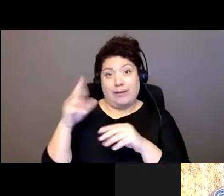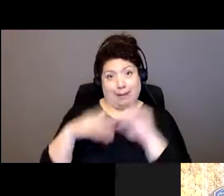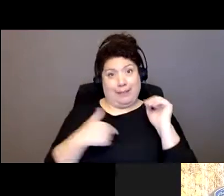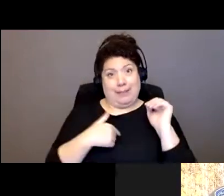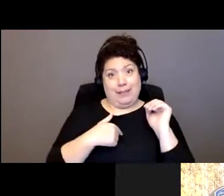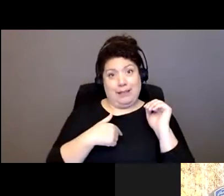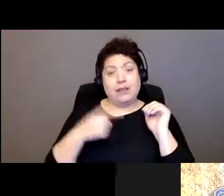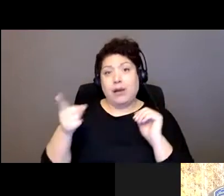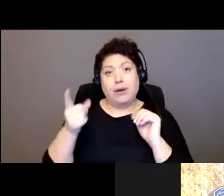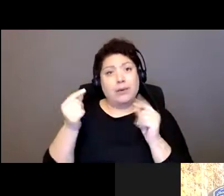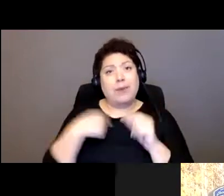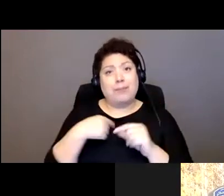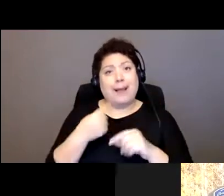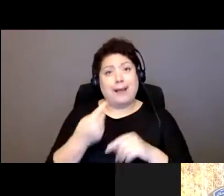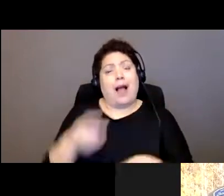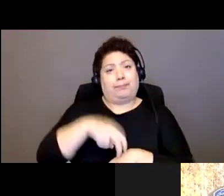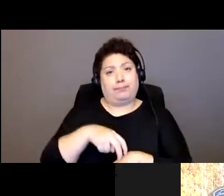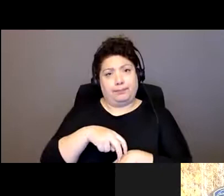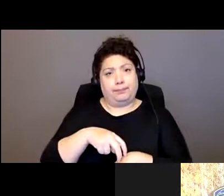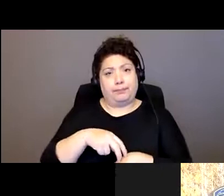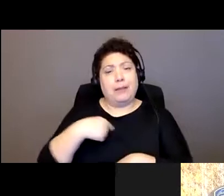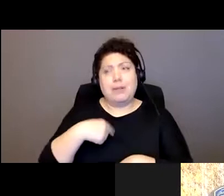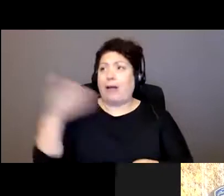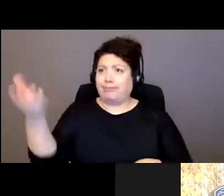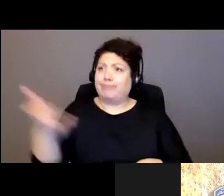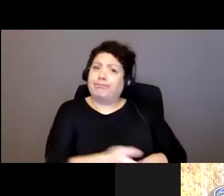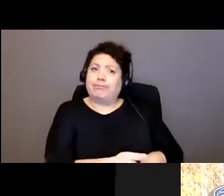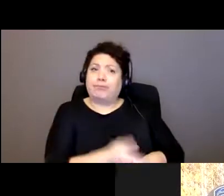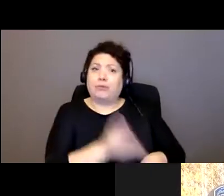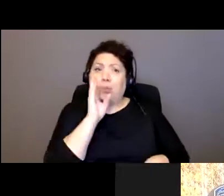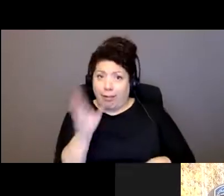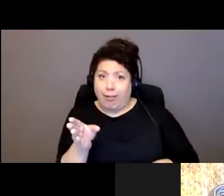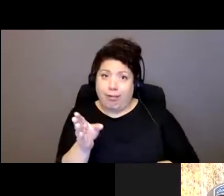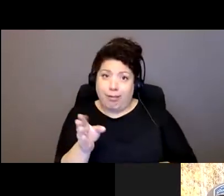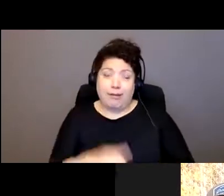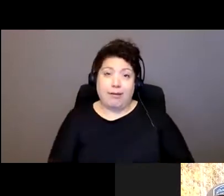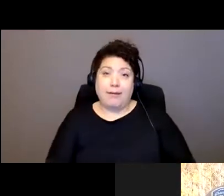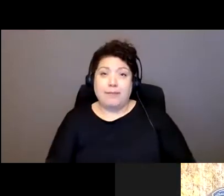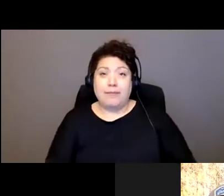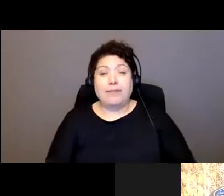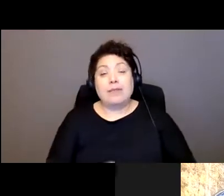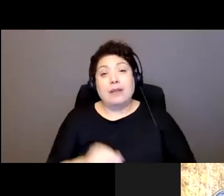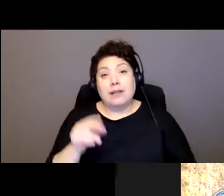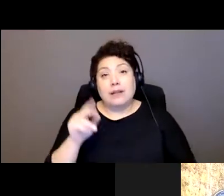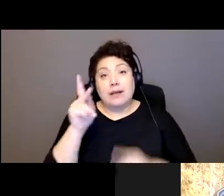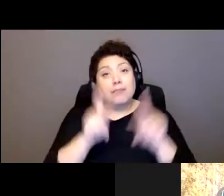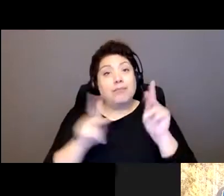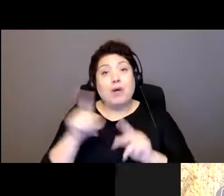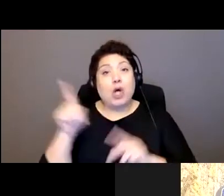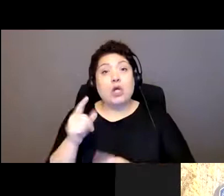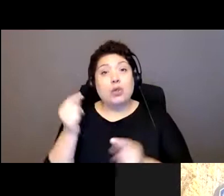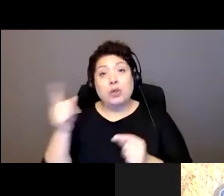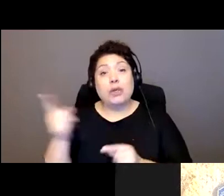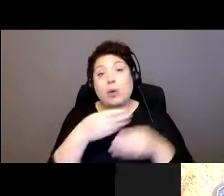guy. I'll get out of my way to go and let that old person sit down. When other people are just sitting there looking out